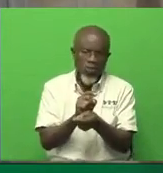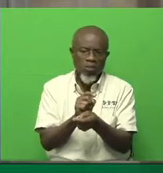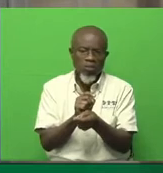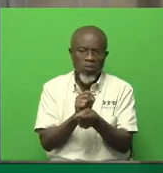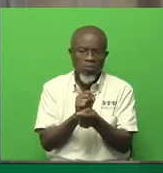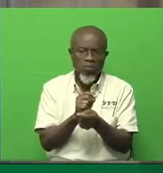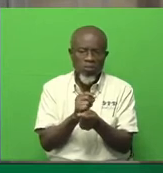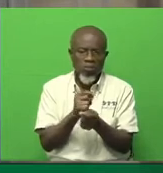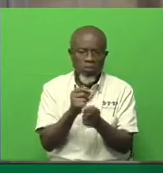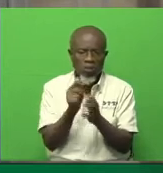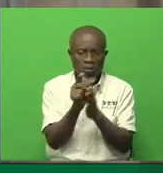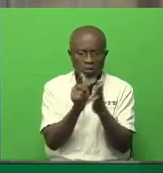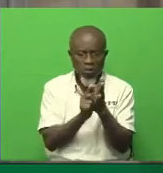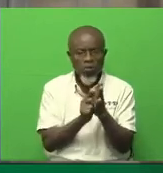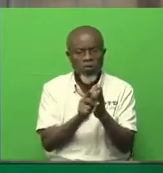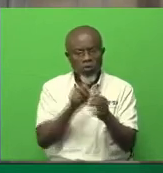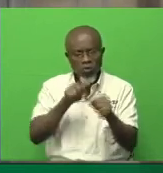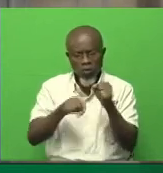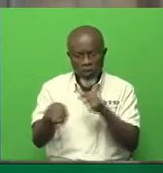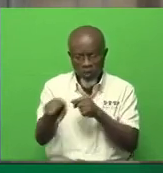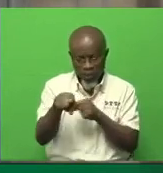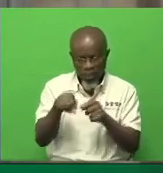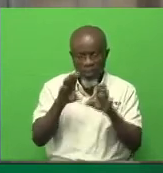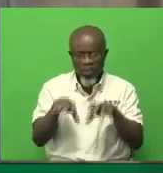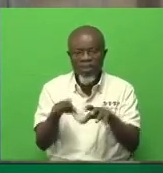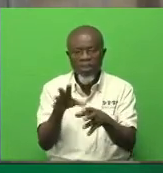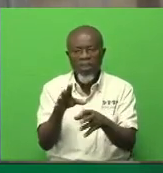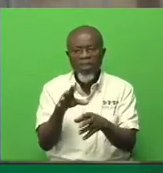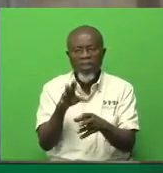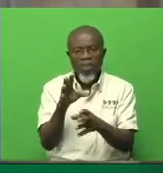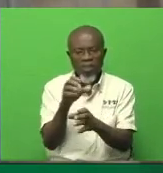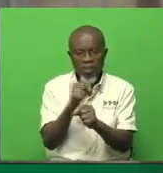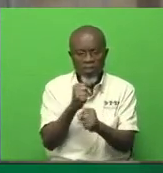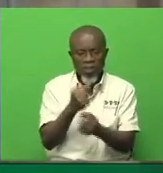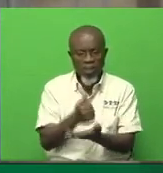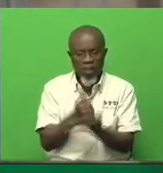these persons such as this to access the children's life fund